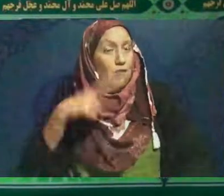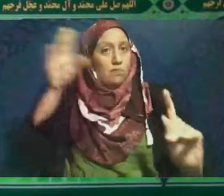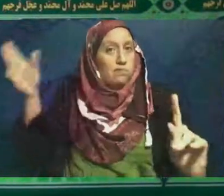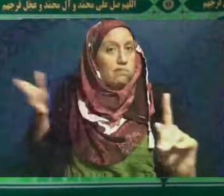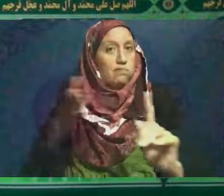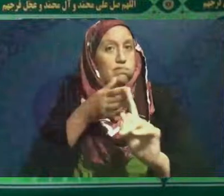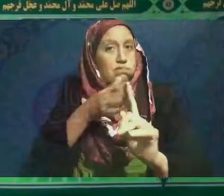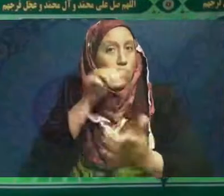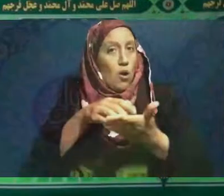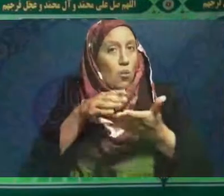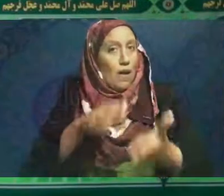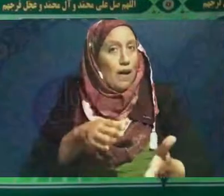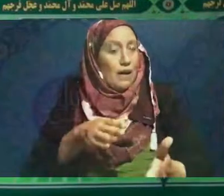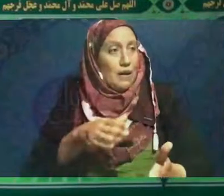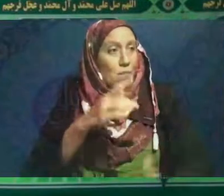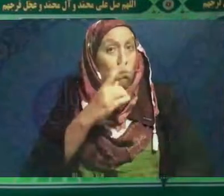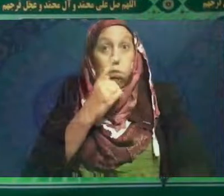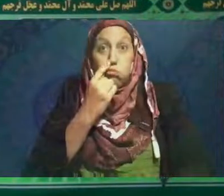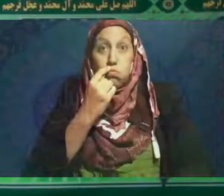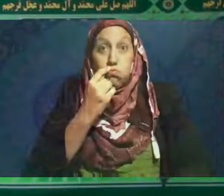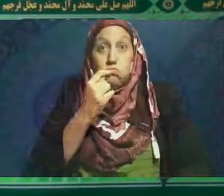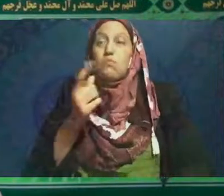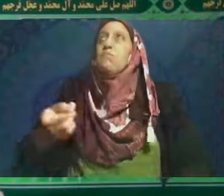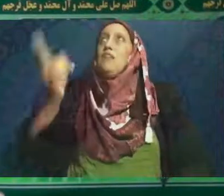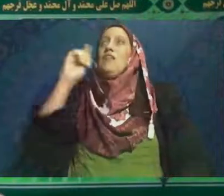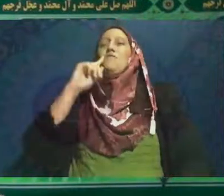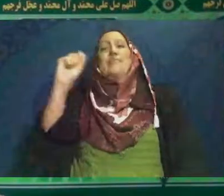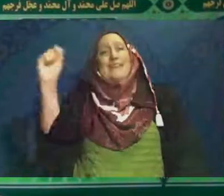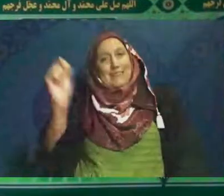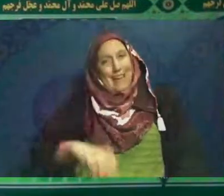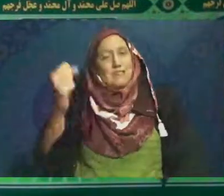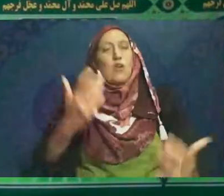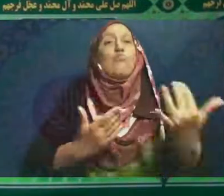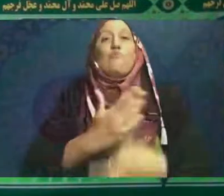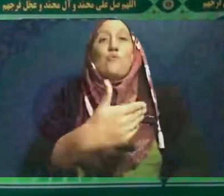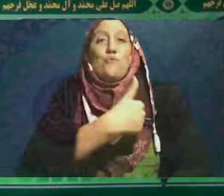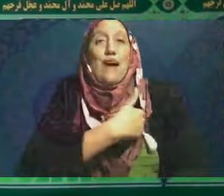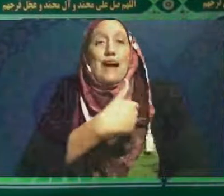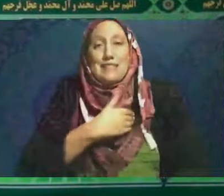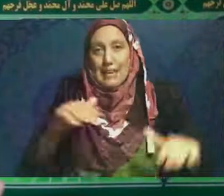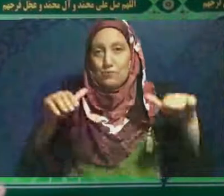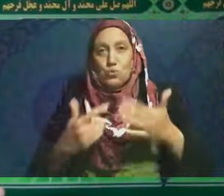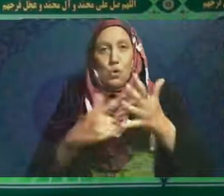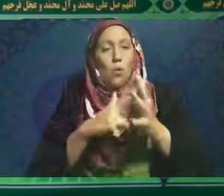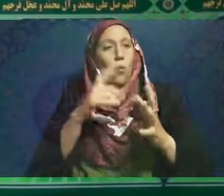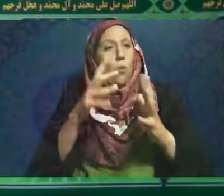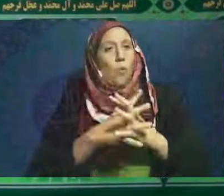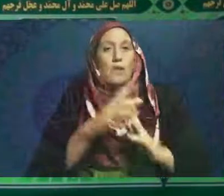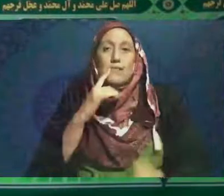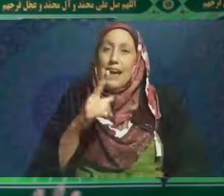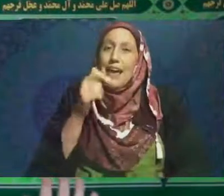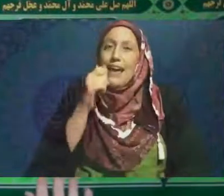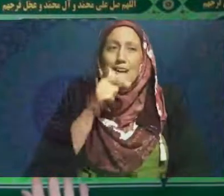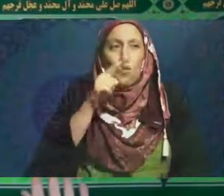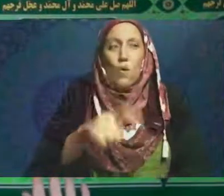I have introduced a law in this world that if you meet the criteria for it, you are going to be rescued, no matter